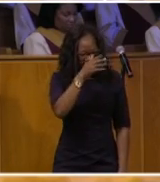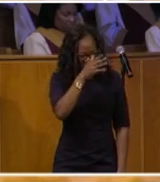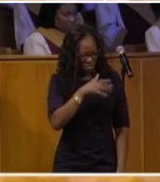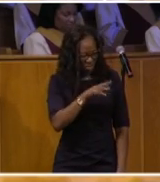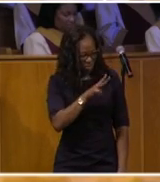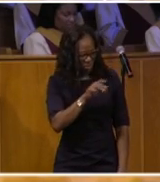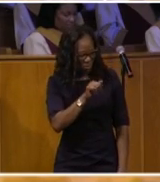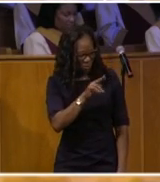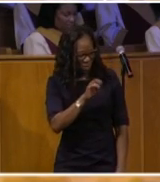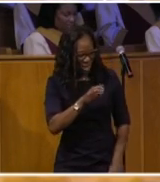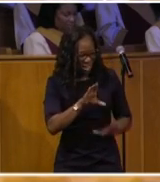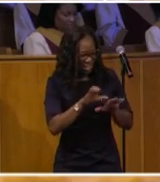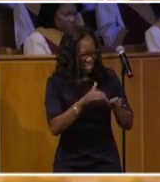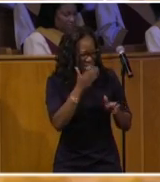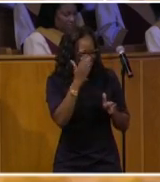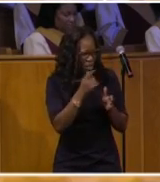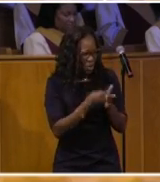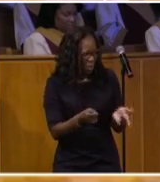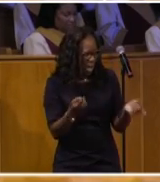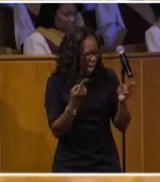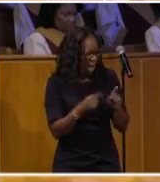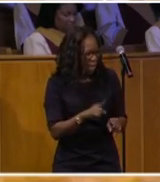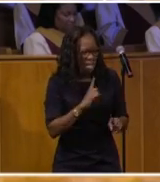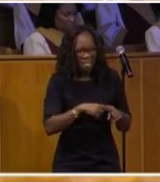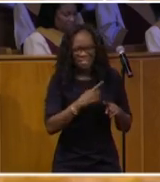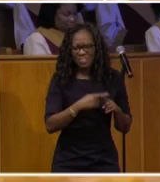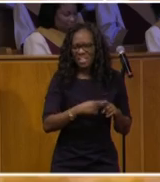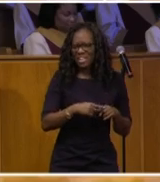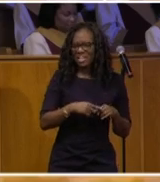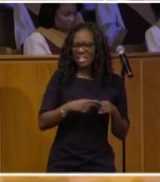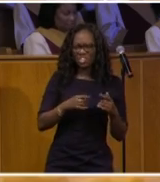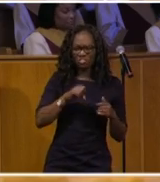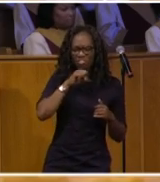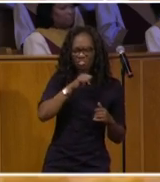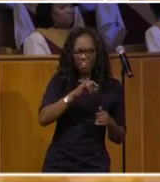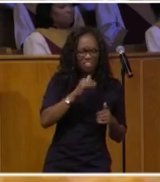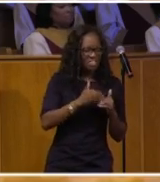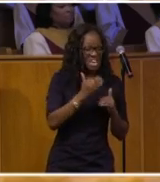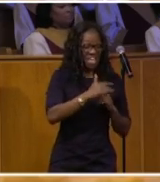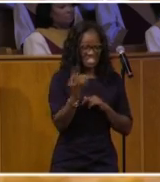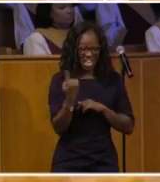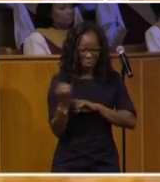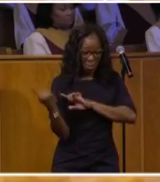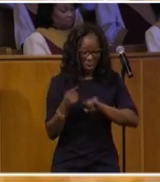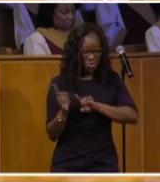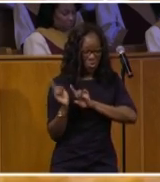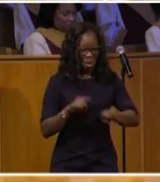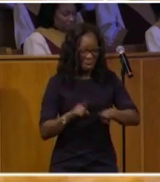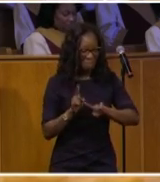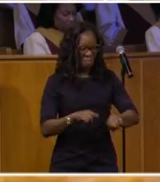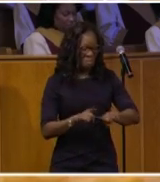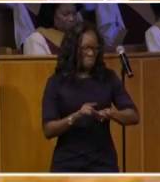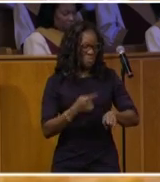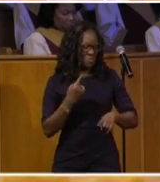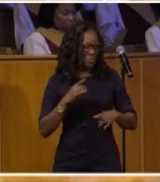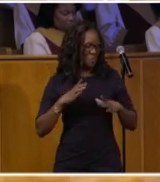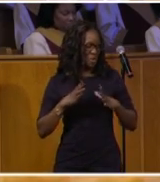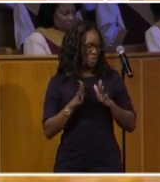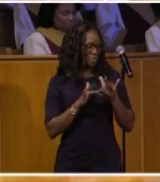I don't know what Richard Ware did to him. He just couldn't get out here the next day fast enough to get here.